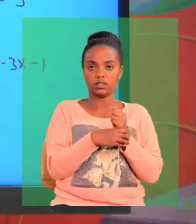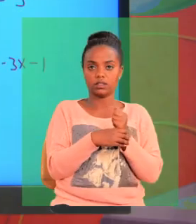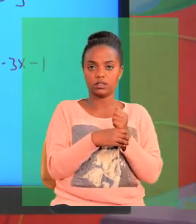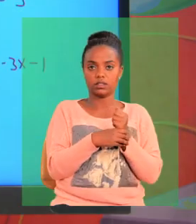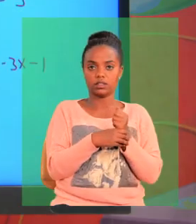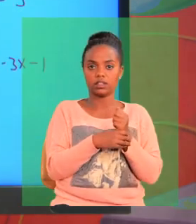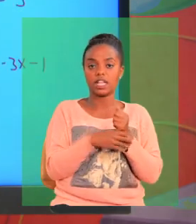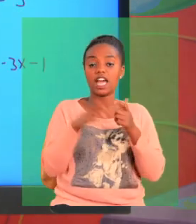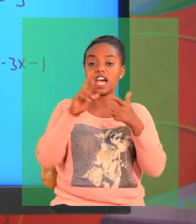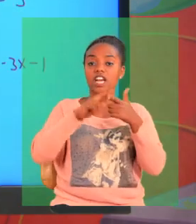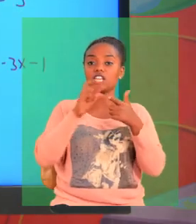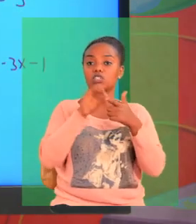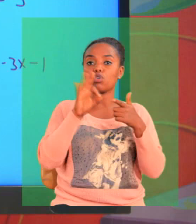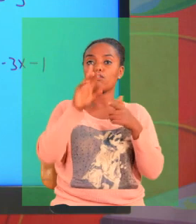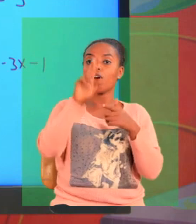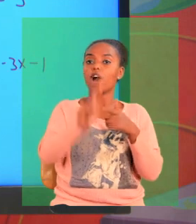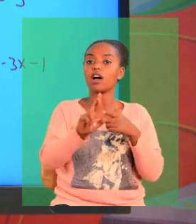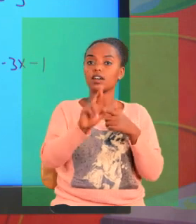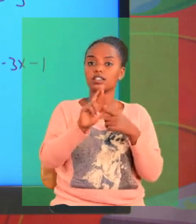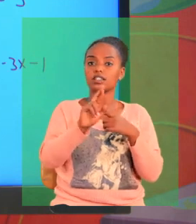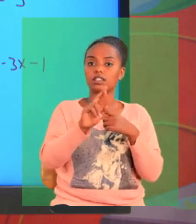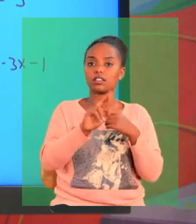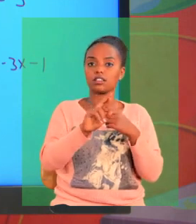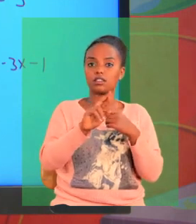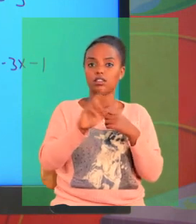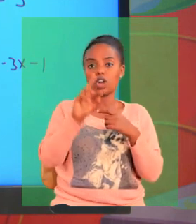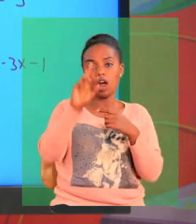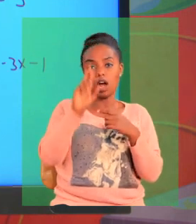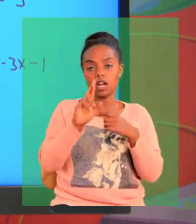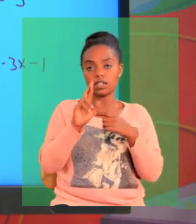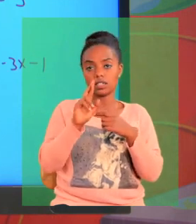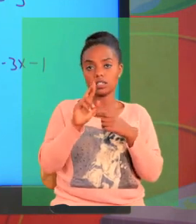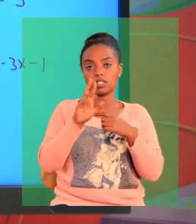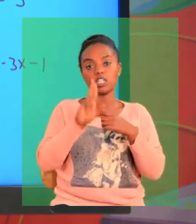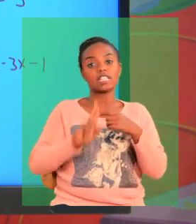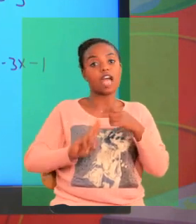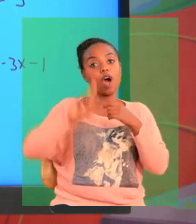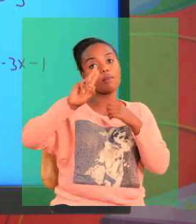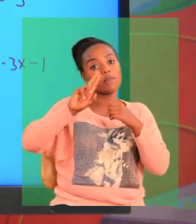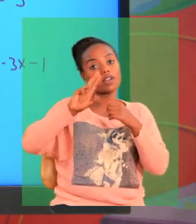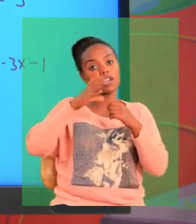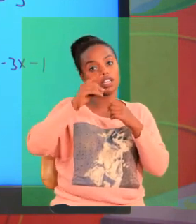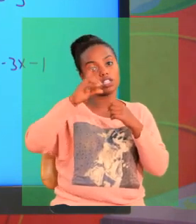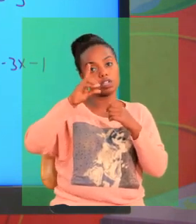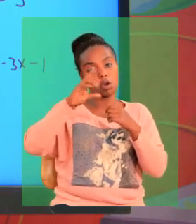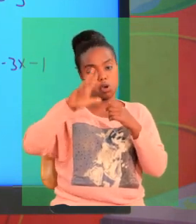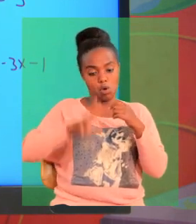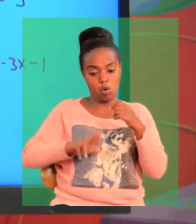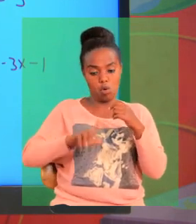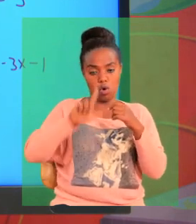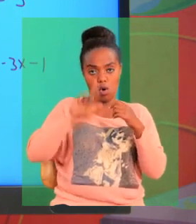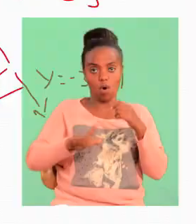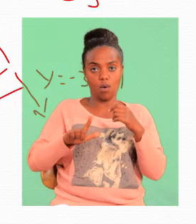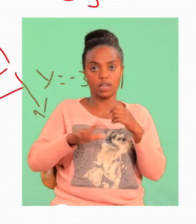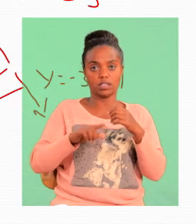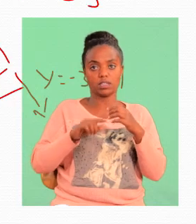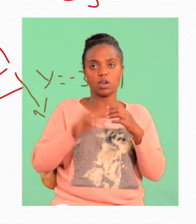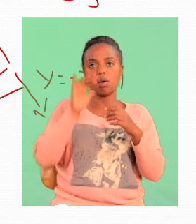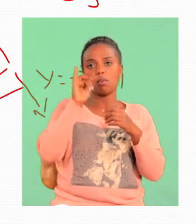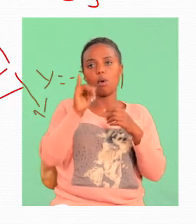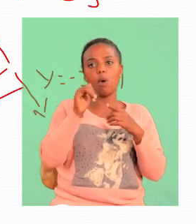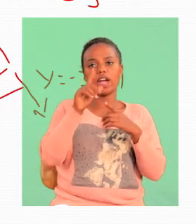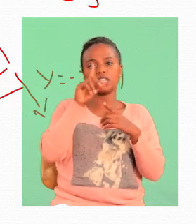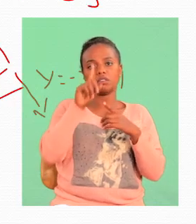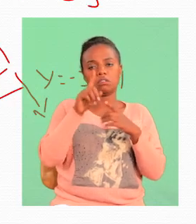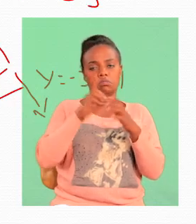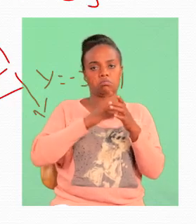the range of R, as you can see, this region extends to the upper part and lower part throughout y-axis. It decreases